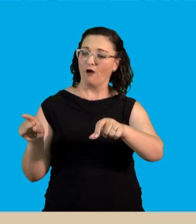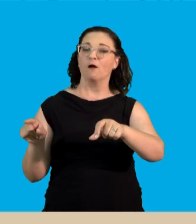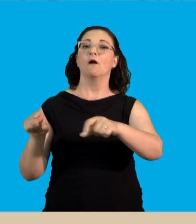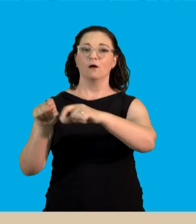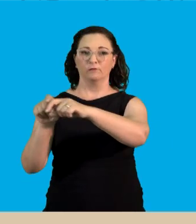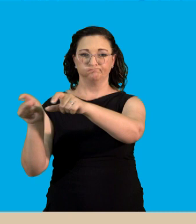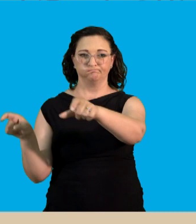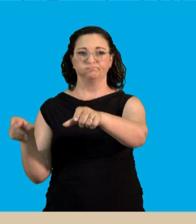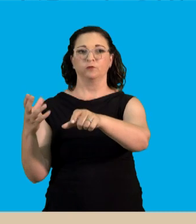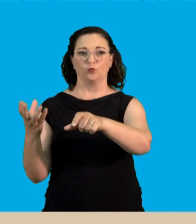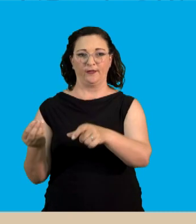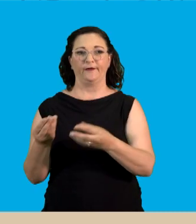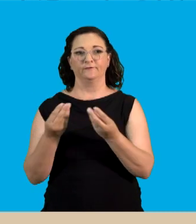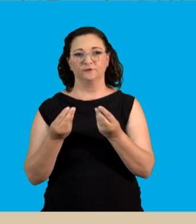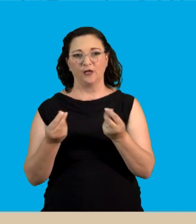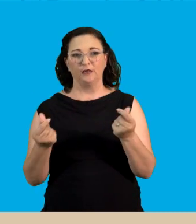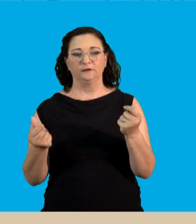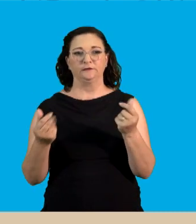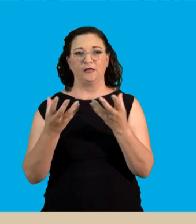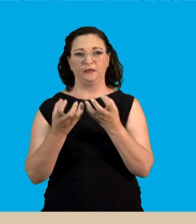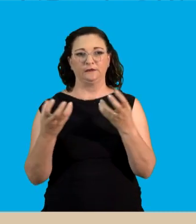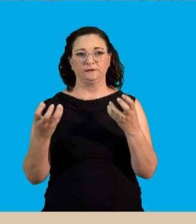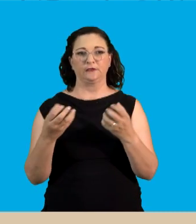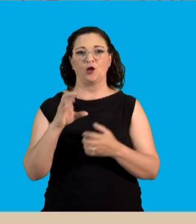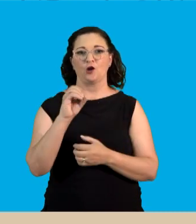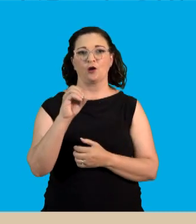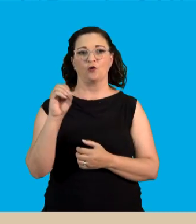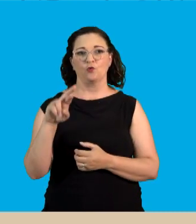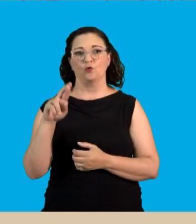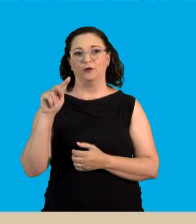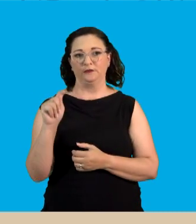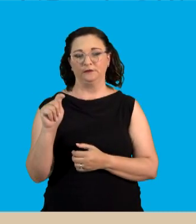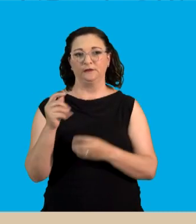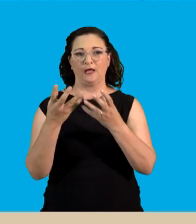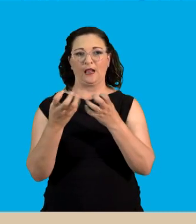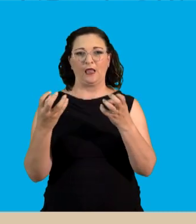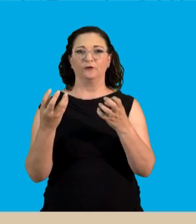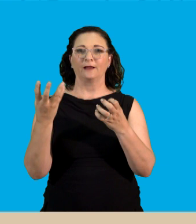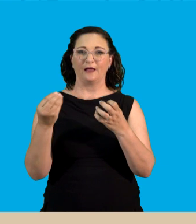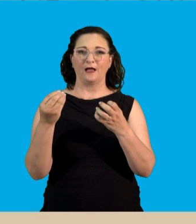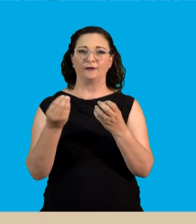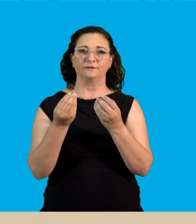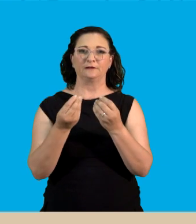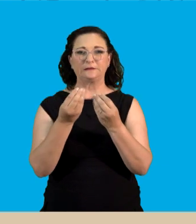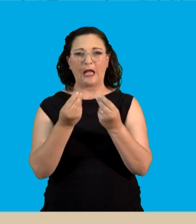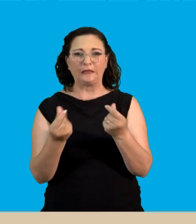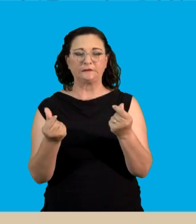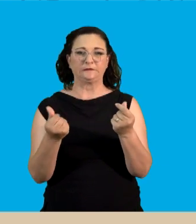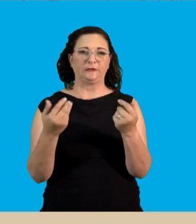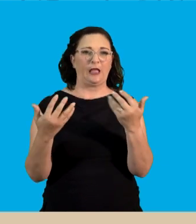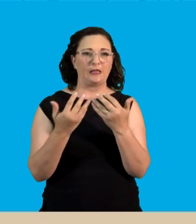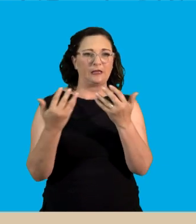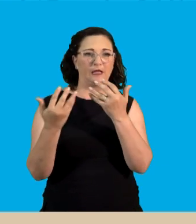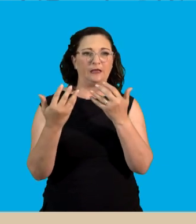gonna find the Oort cloud. Scientists believed that the Oort cloud consists of lumps of dust